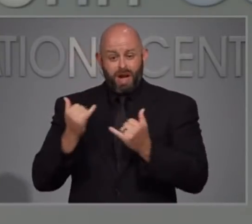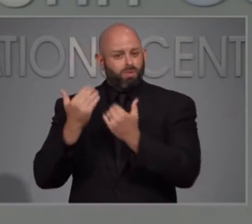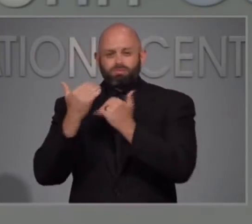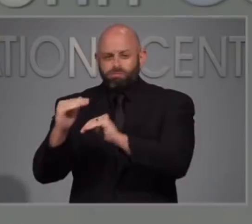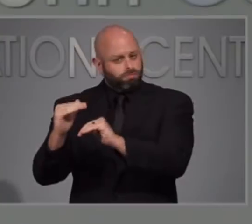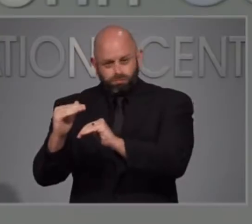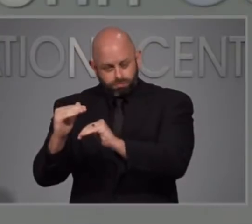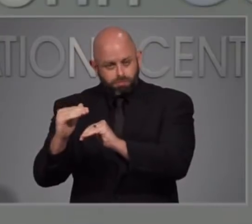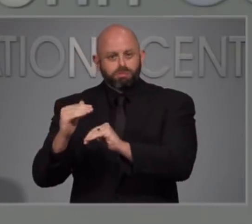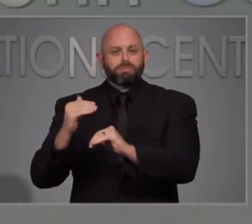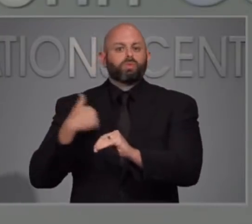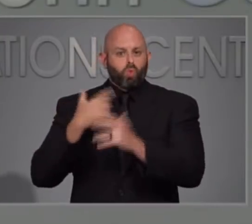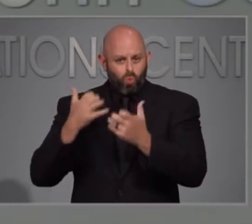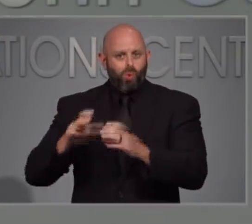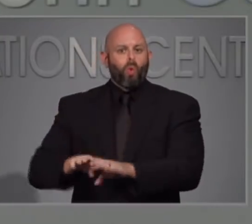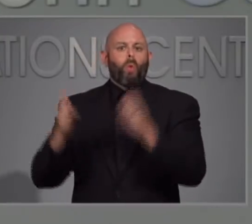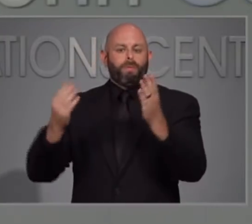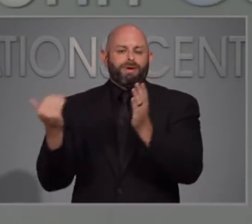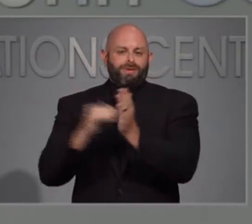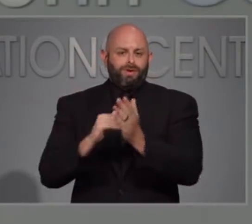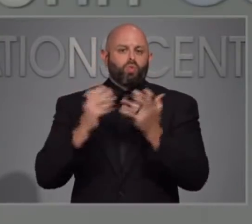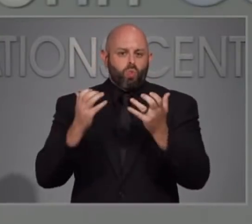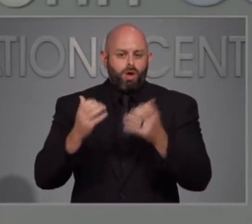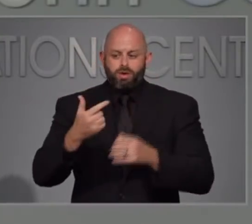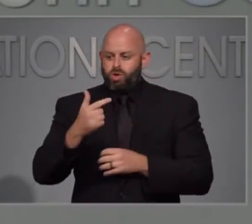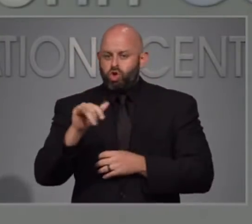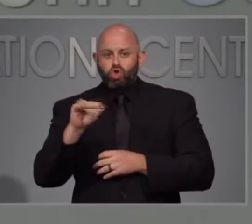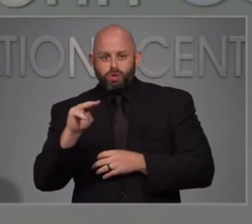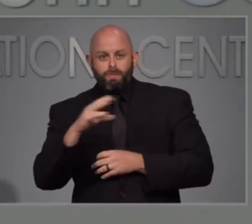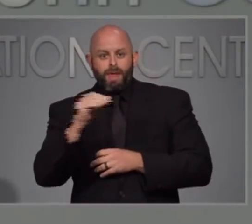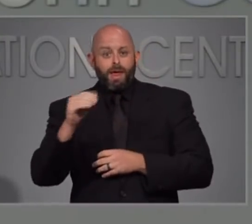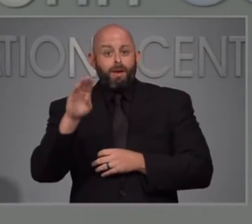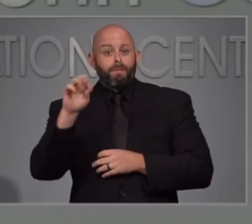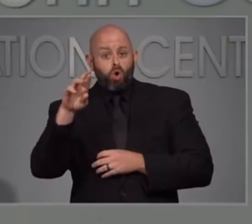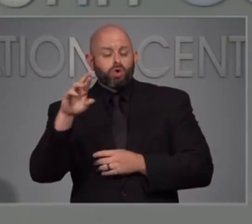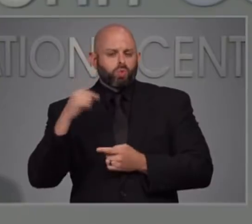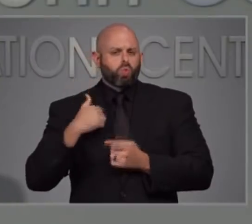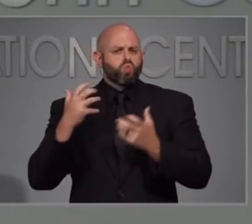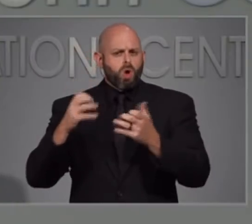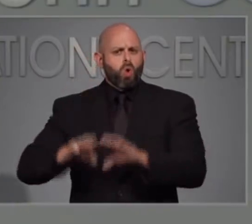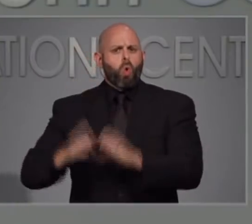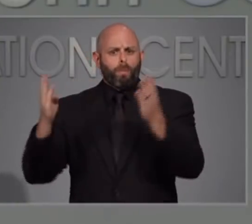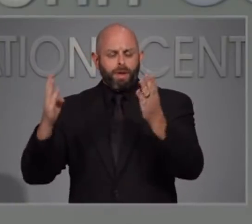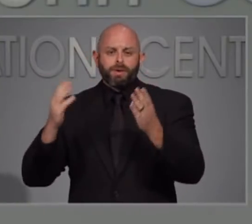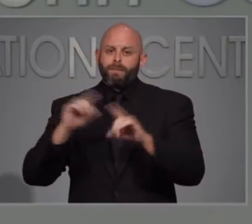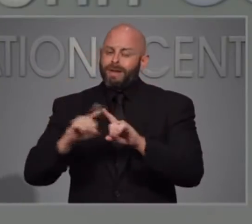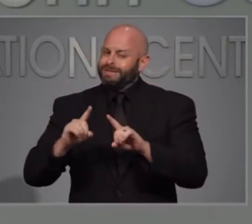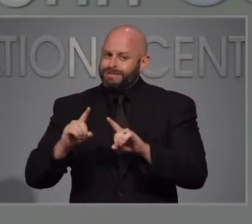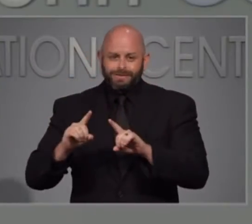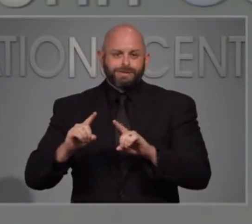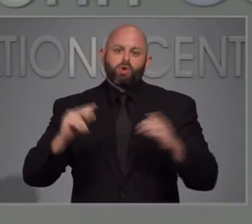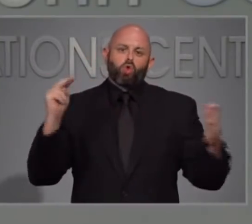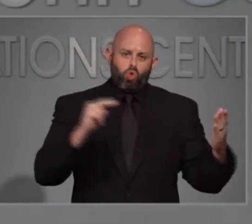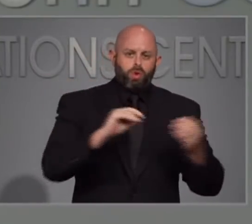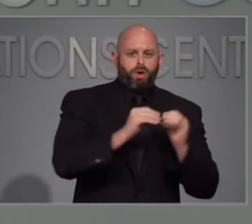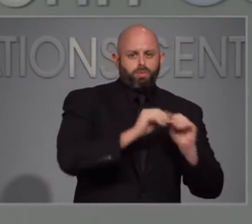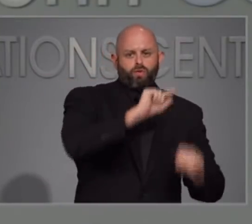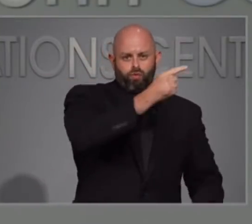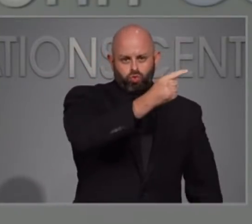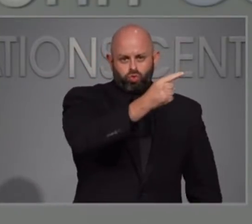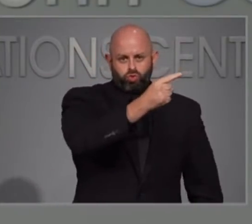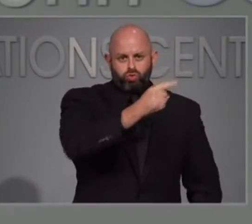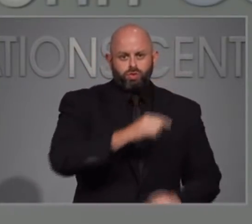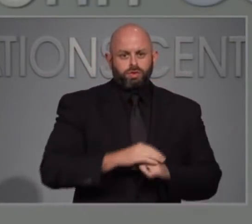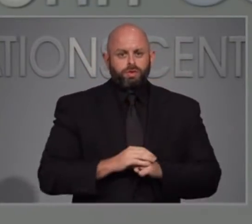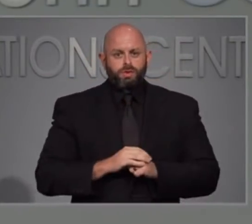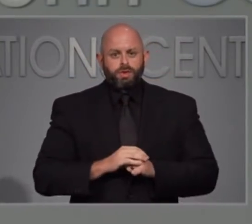be easing those restrictions. We're going to continue to follow the science and data to tell us when we can do that, but one of the very best ways